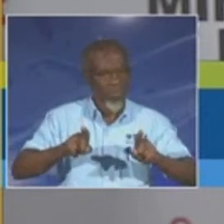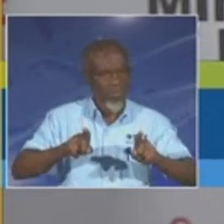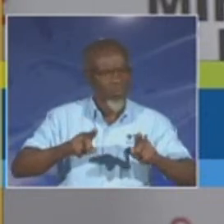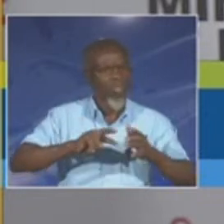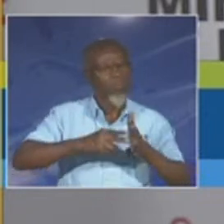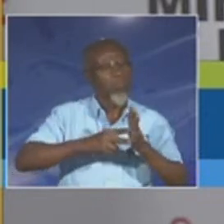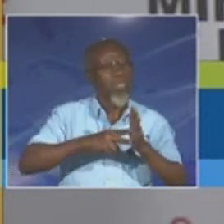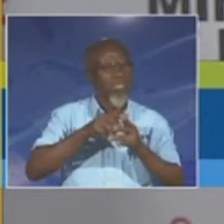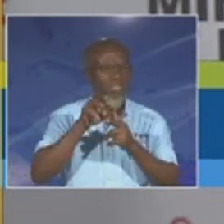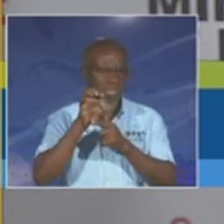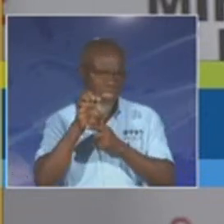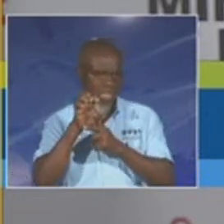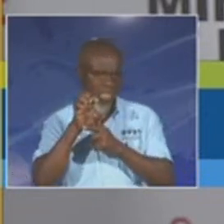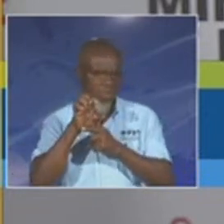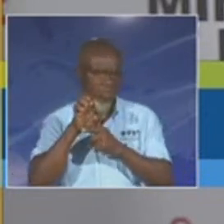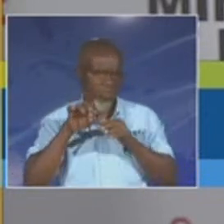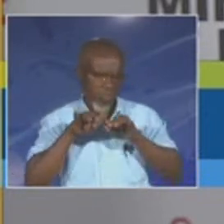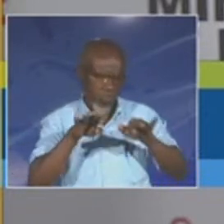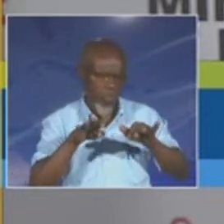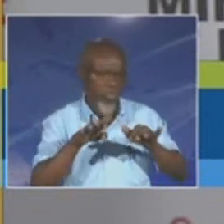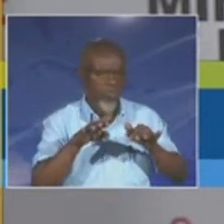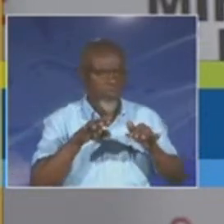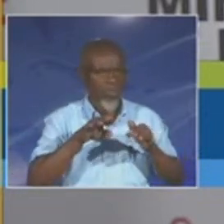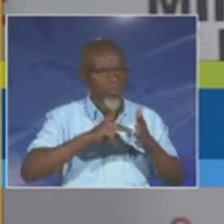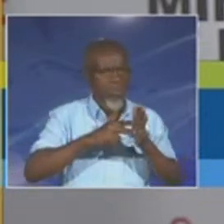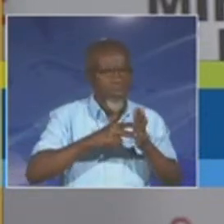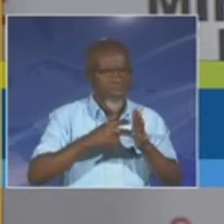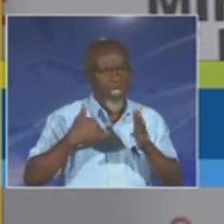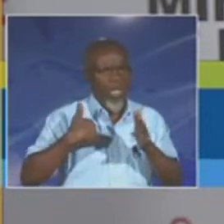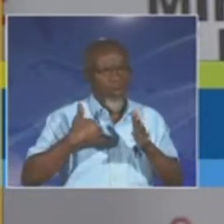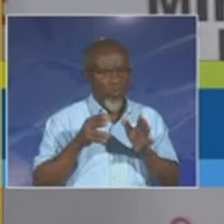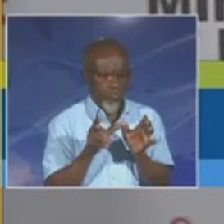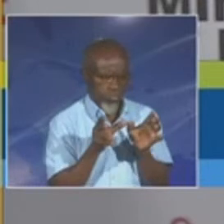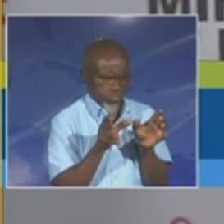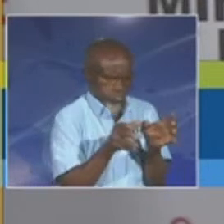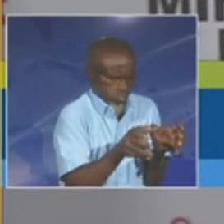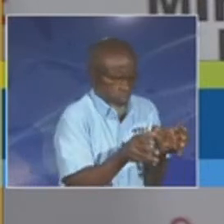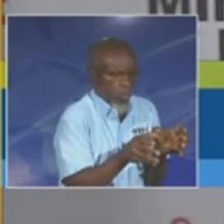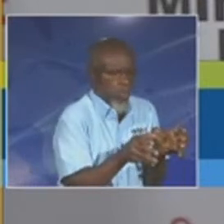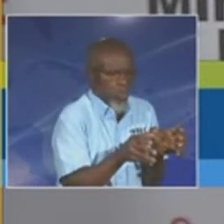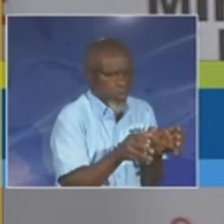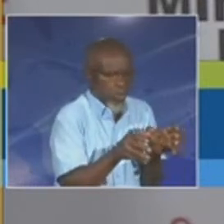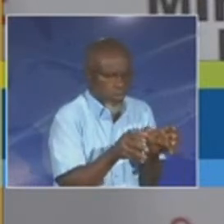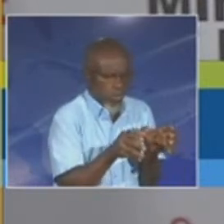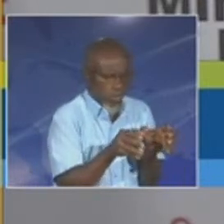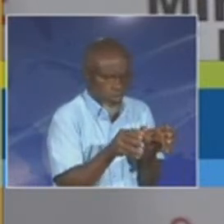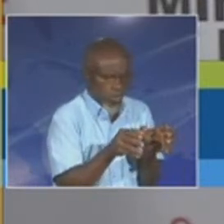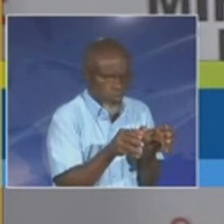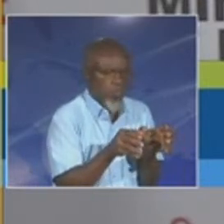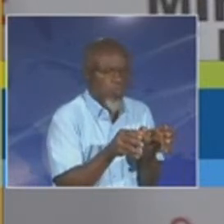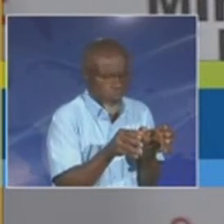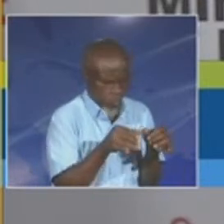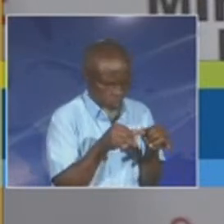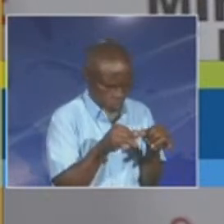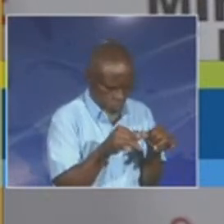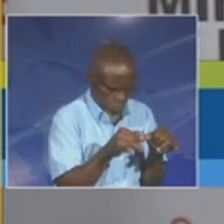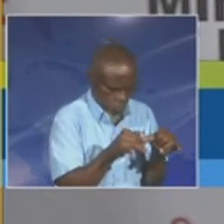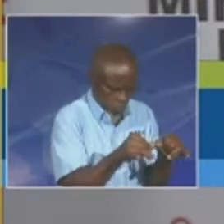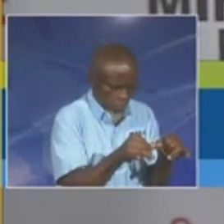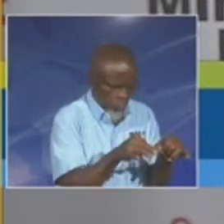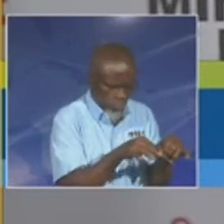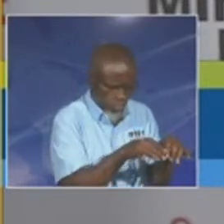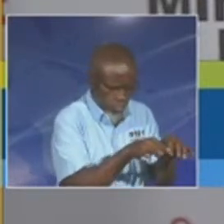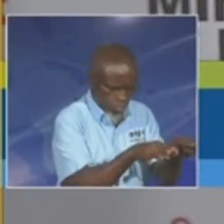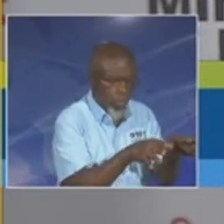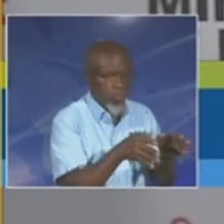it is in a place for in one geographic location, circulating at a certain level for a long period of time. The